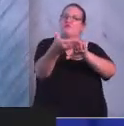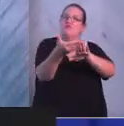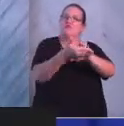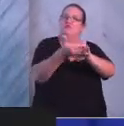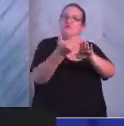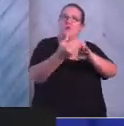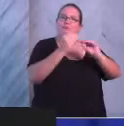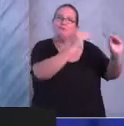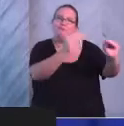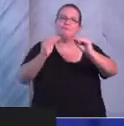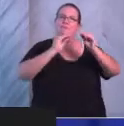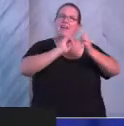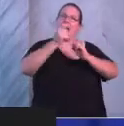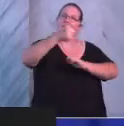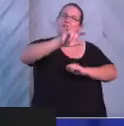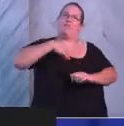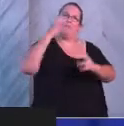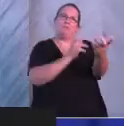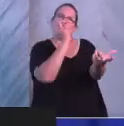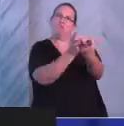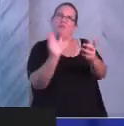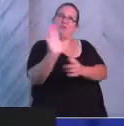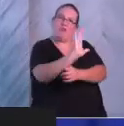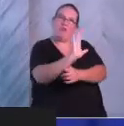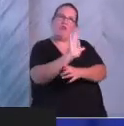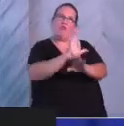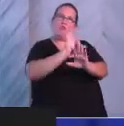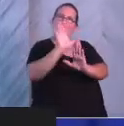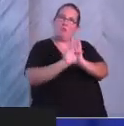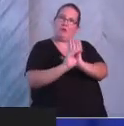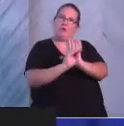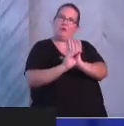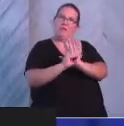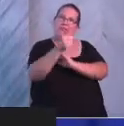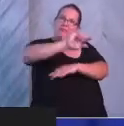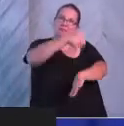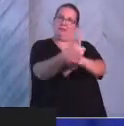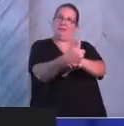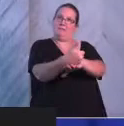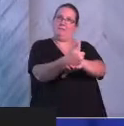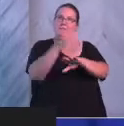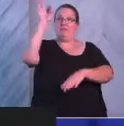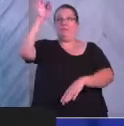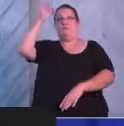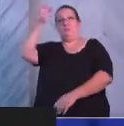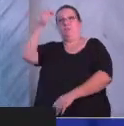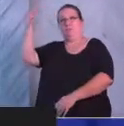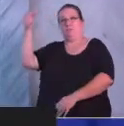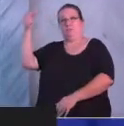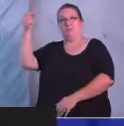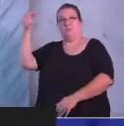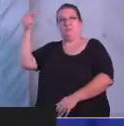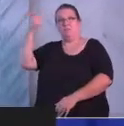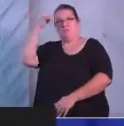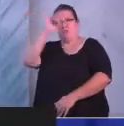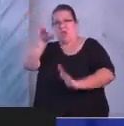run in the way that they see fit based on the curriculums that they establish. The federal government has a significant